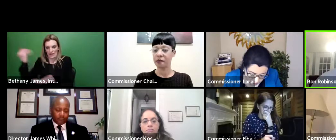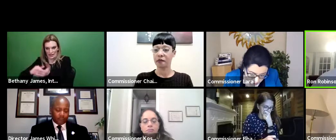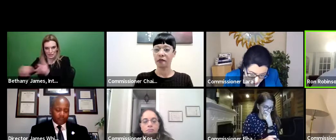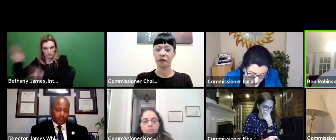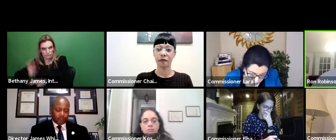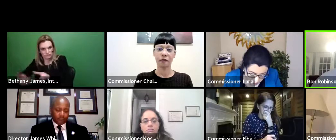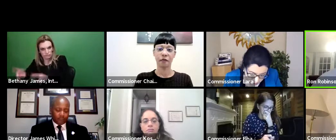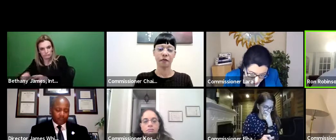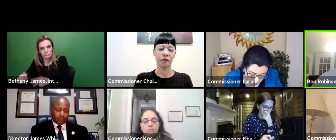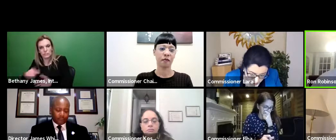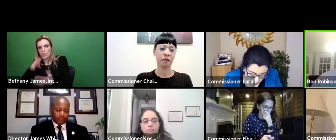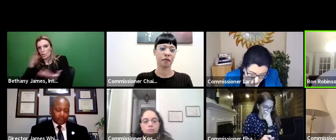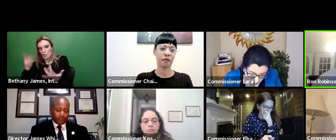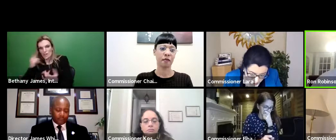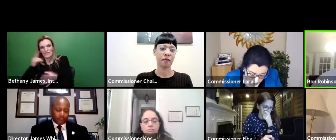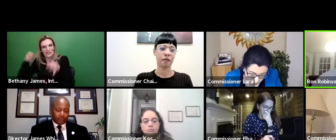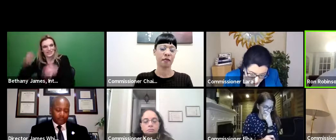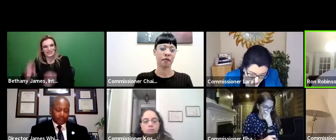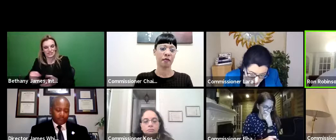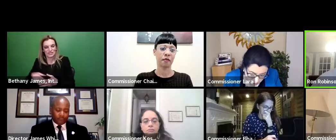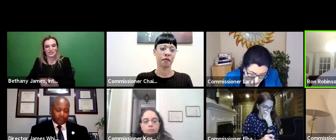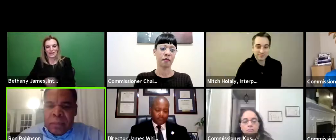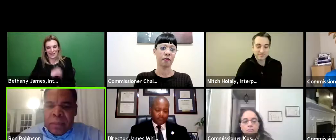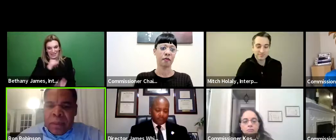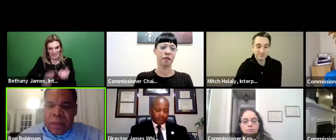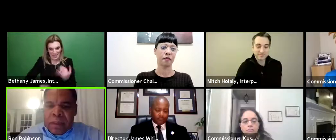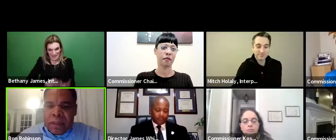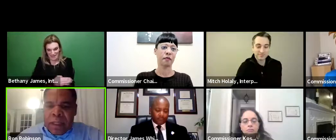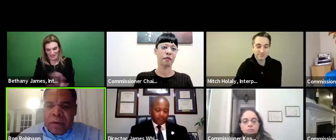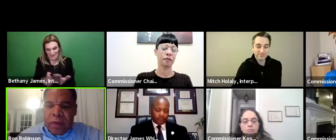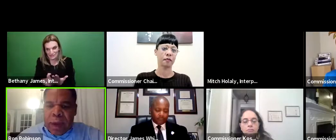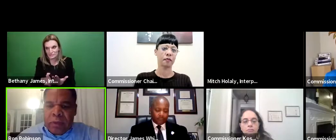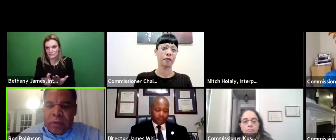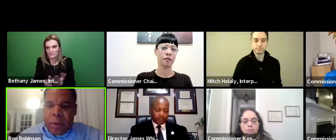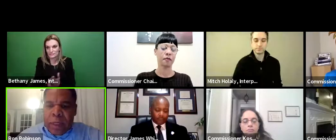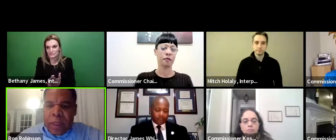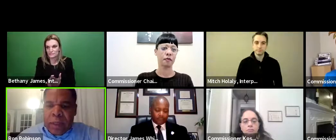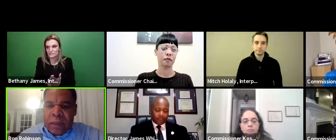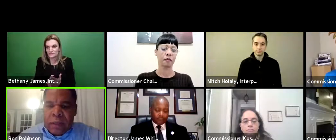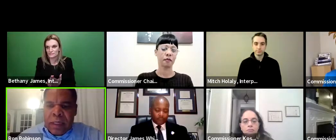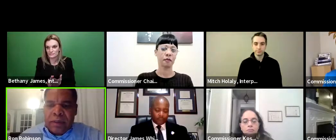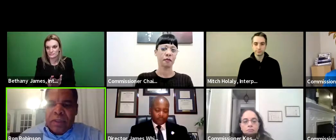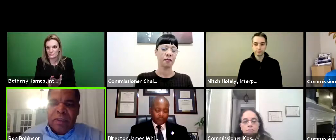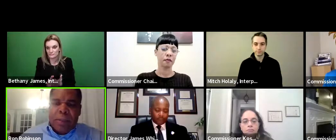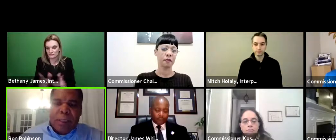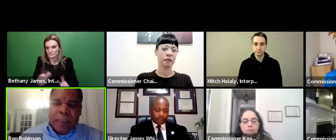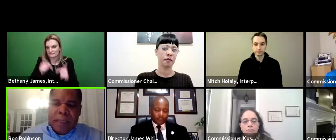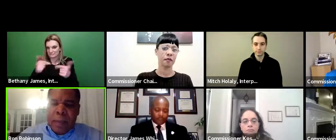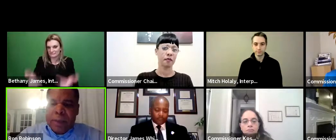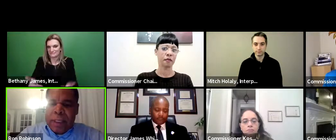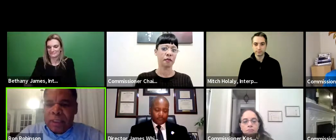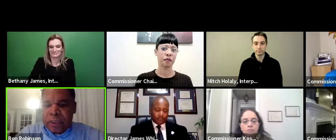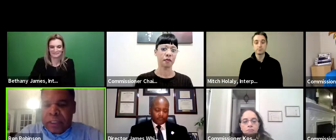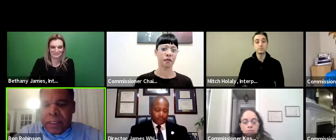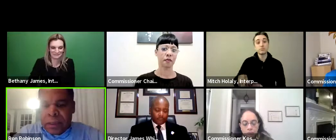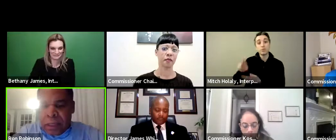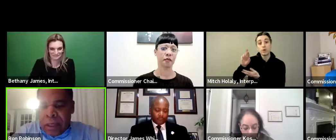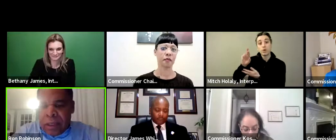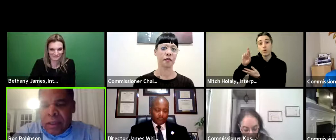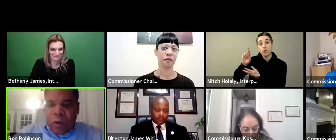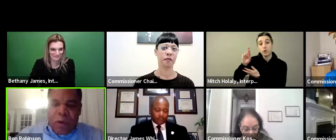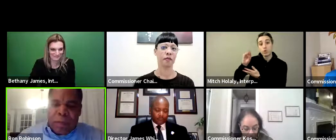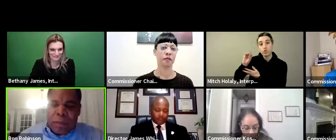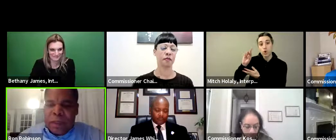and we'll wait a decision on that. The last case is the estate of Robert Romig. That's a disability accommodation